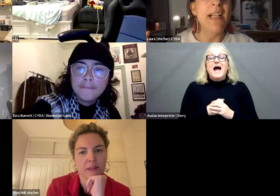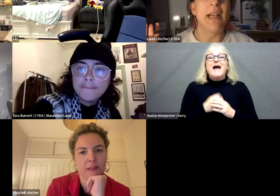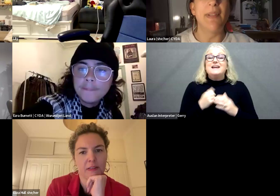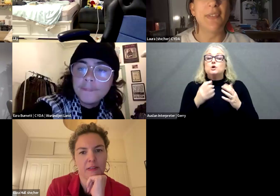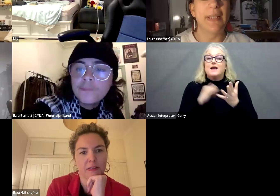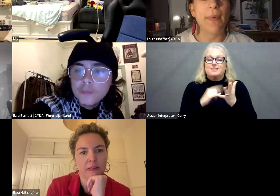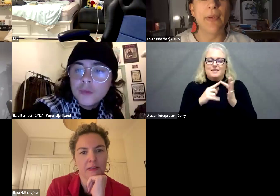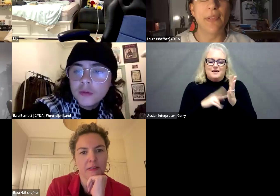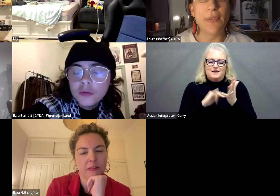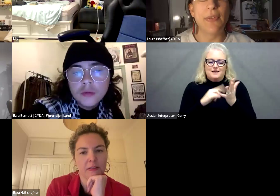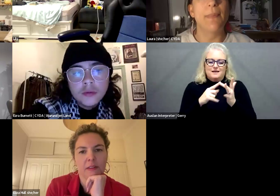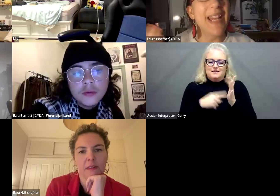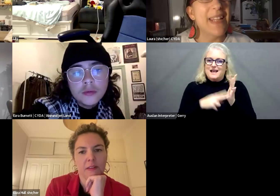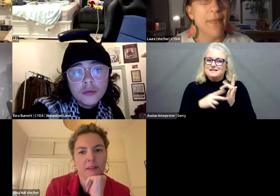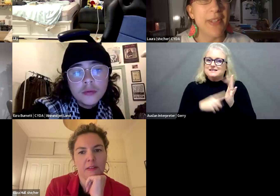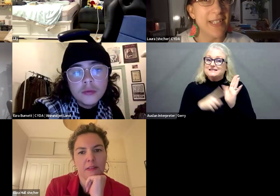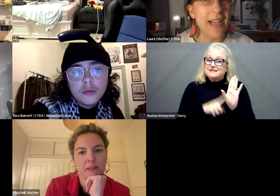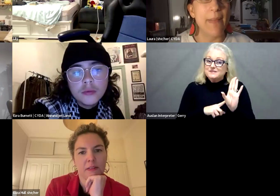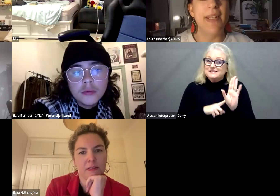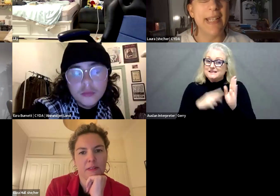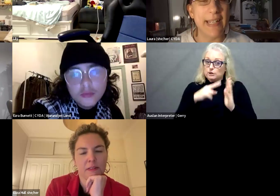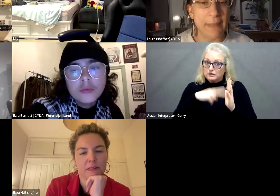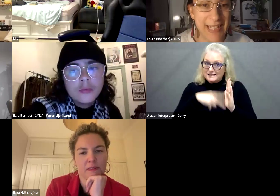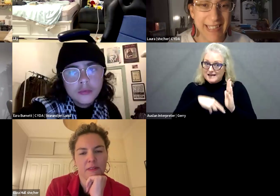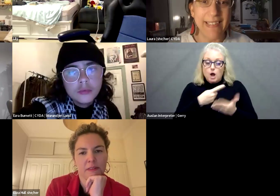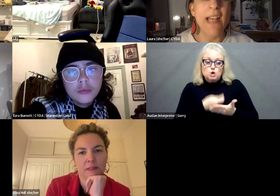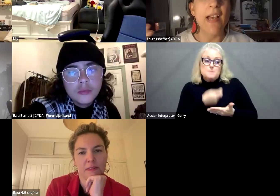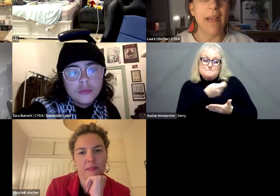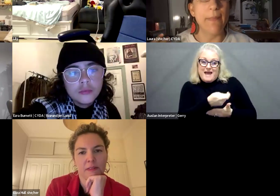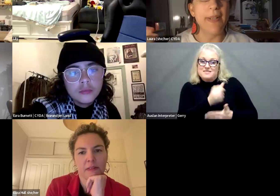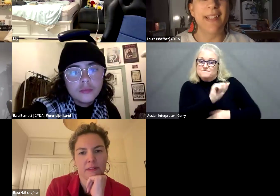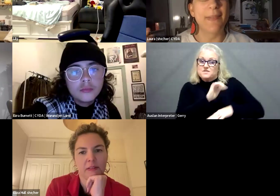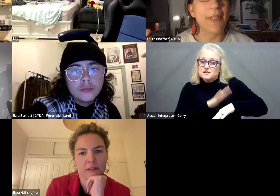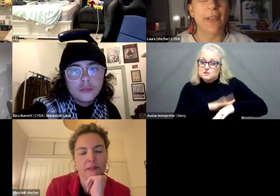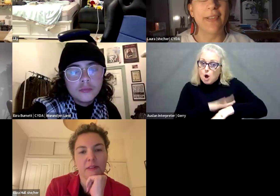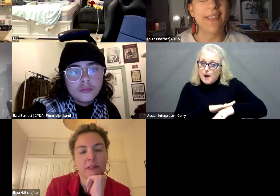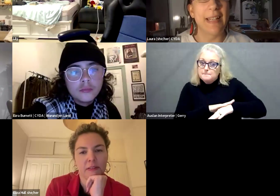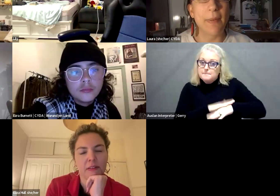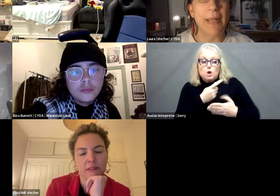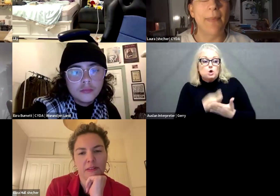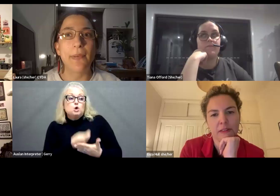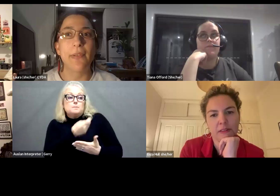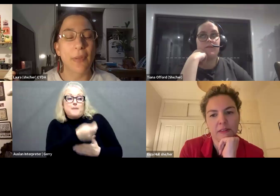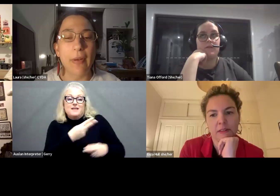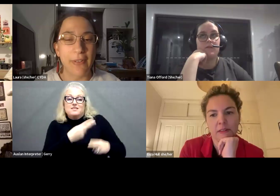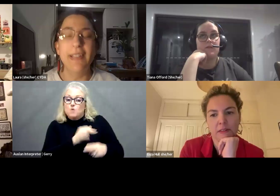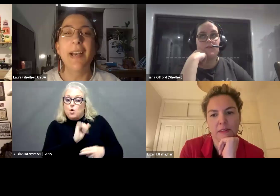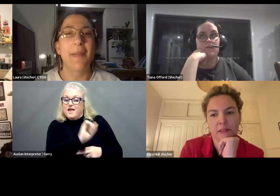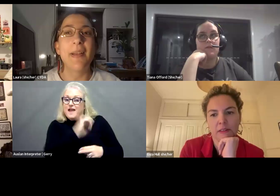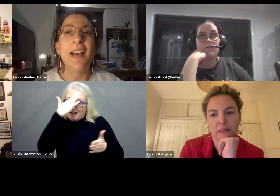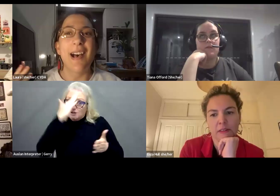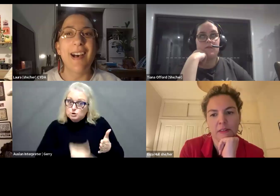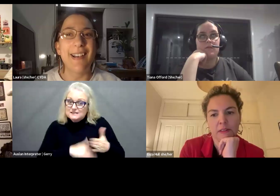reader, it's really important to pay them for their time and their expertise, because as we know, disabled people so